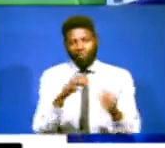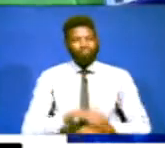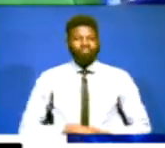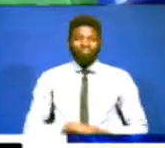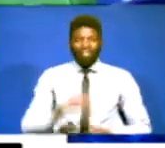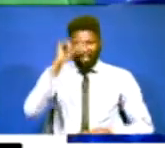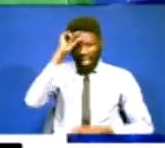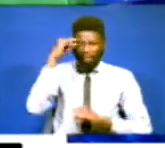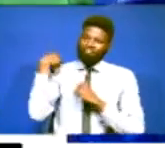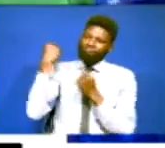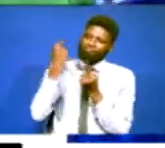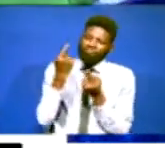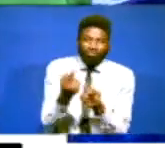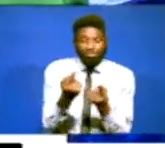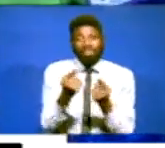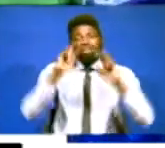matter conclusively.